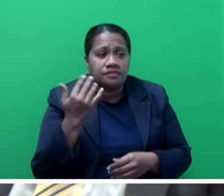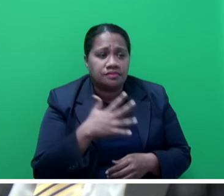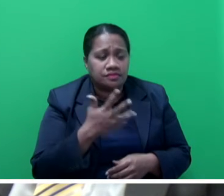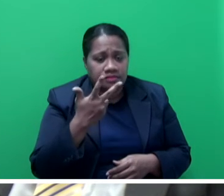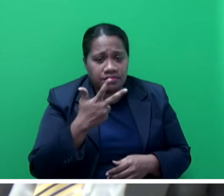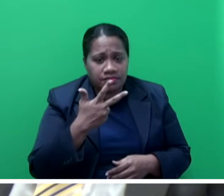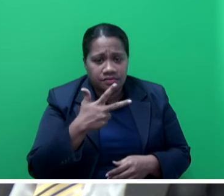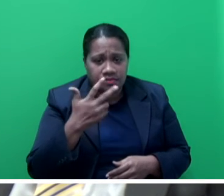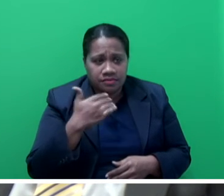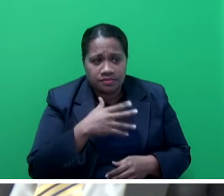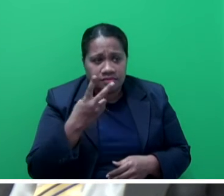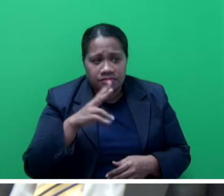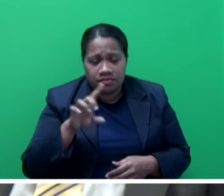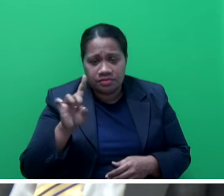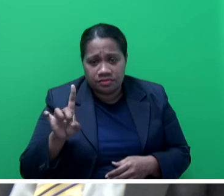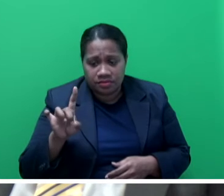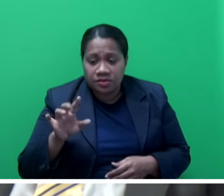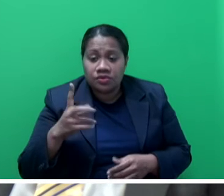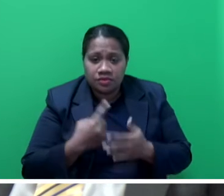individuals have been vaccinated in the Western Division,